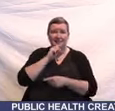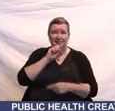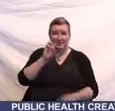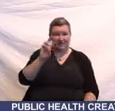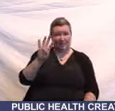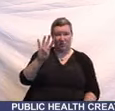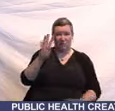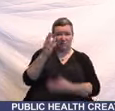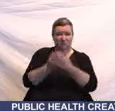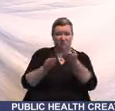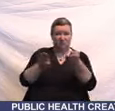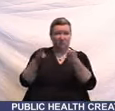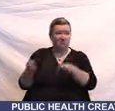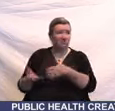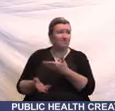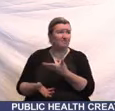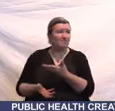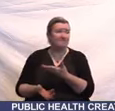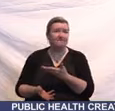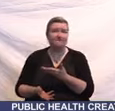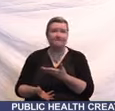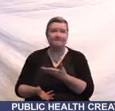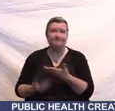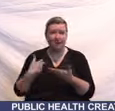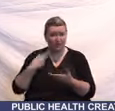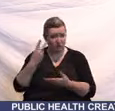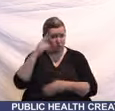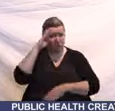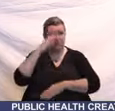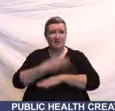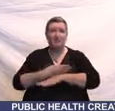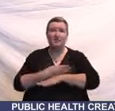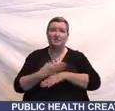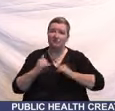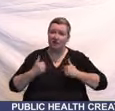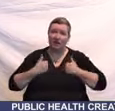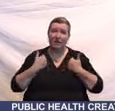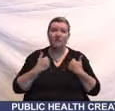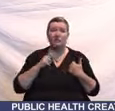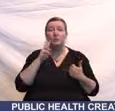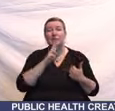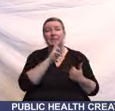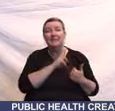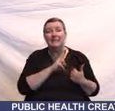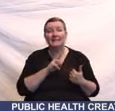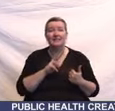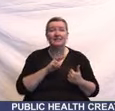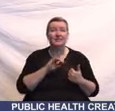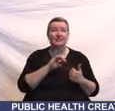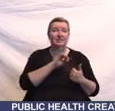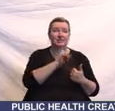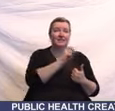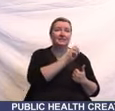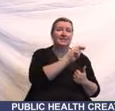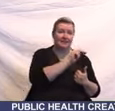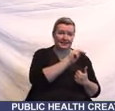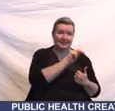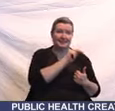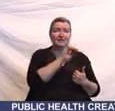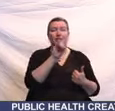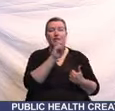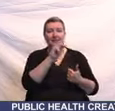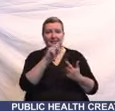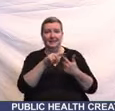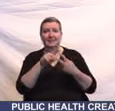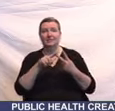Robert. She left behind those two guys on either side of her twin sons, Justin and Sean. I had the great honor of speaking with Justin last